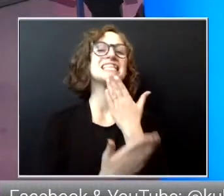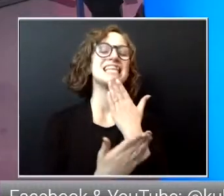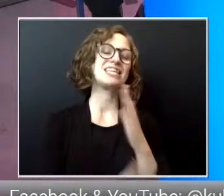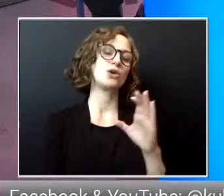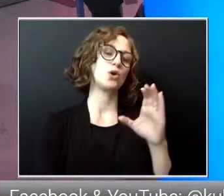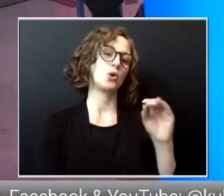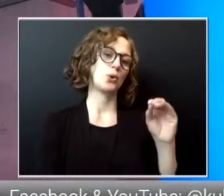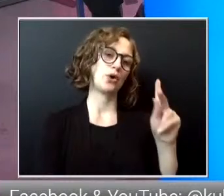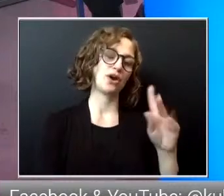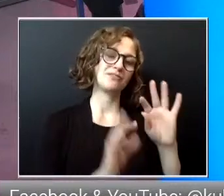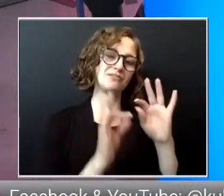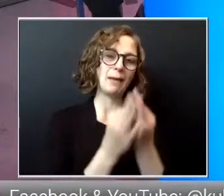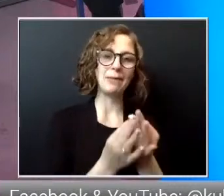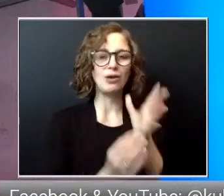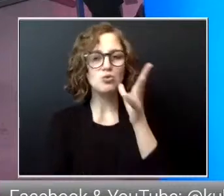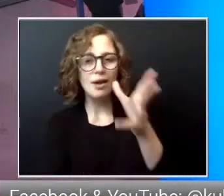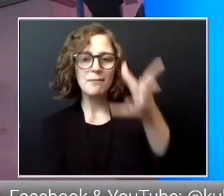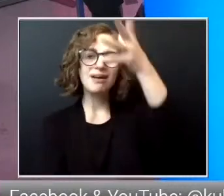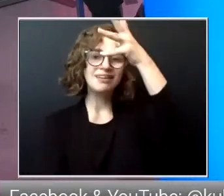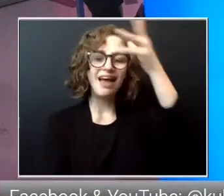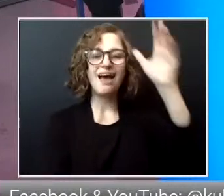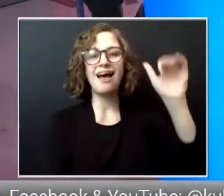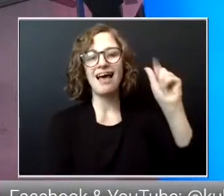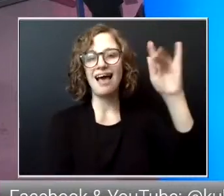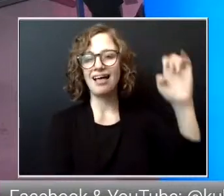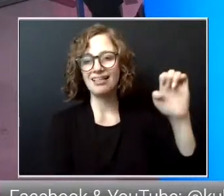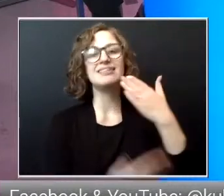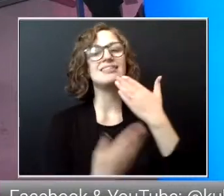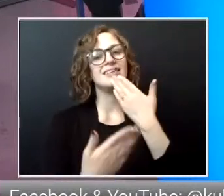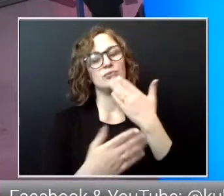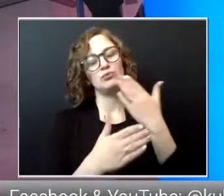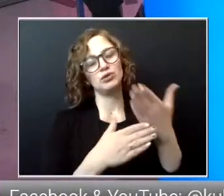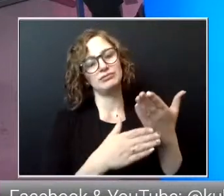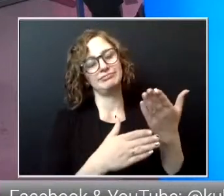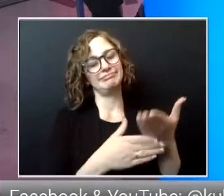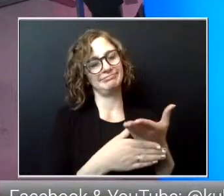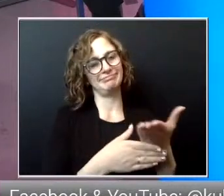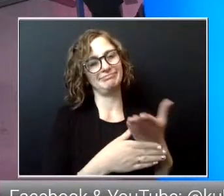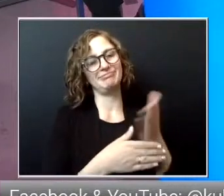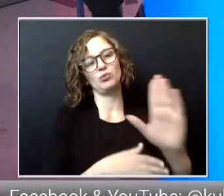Dad, Allie. Thank you for sharing your journey. Dr. Gertz, Mallory, and Carly, thank you.